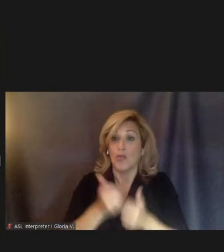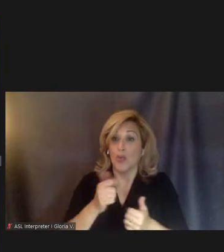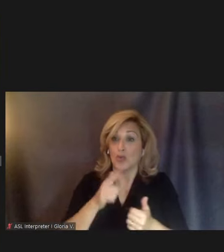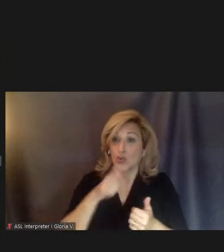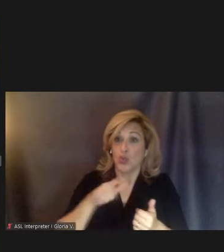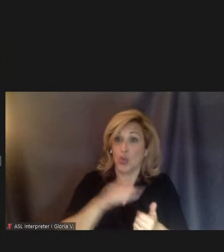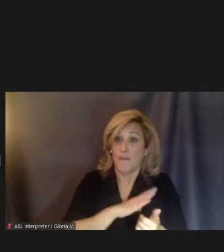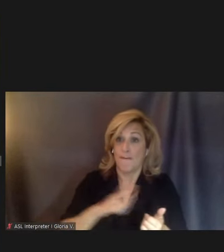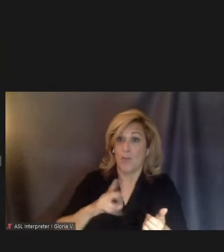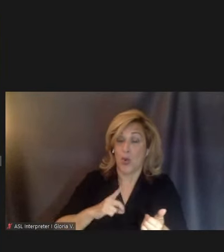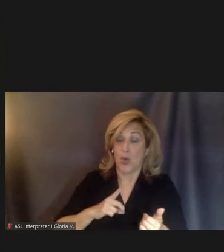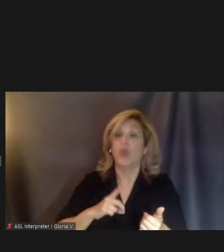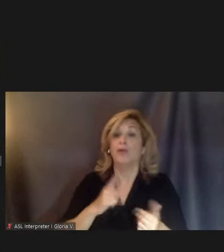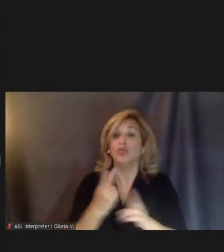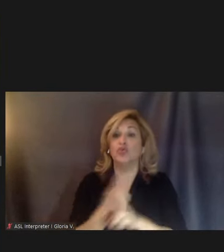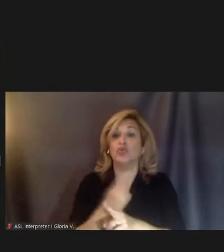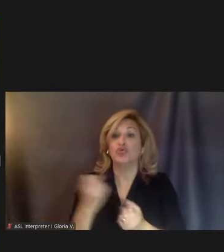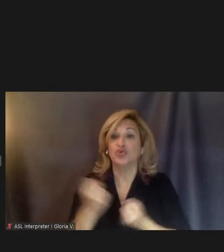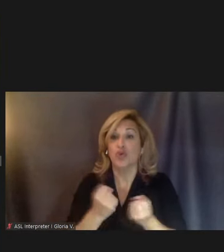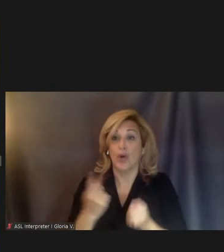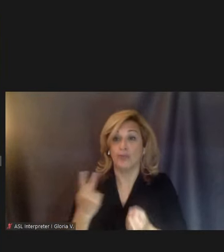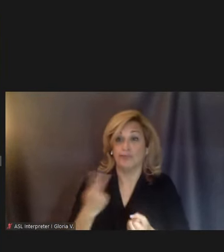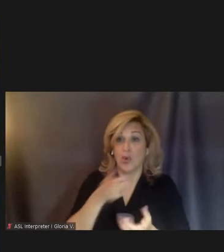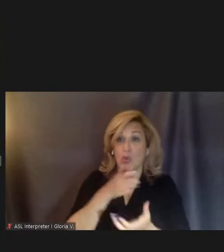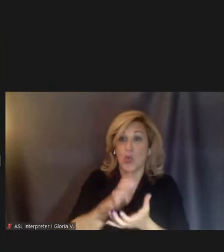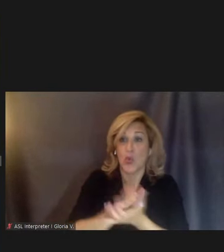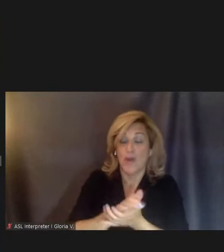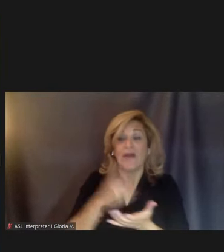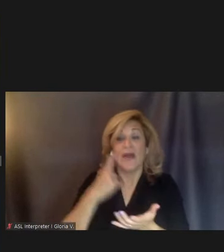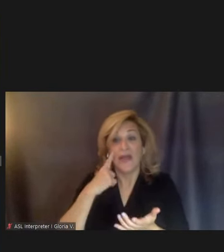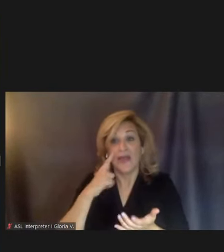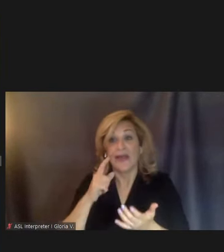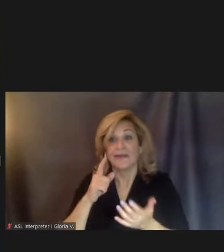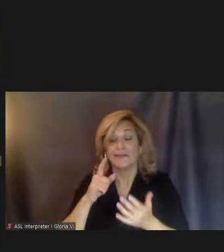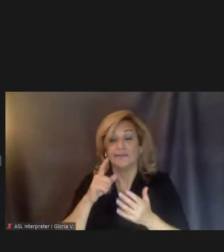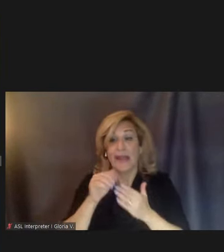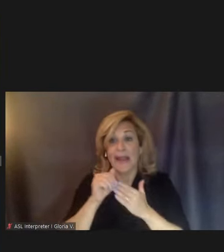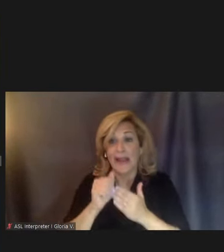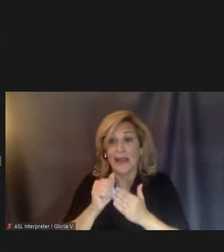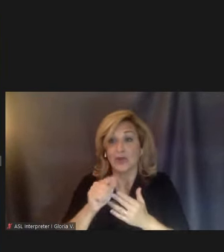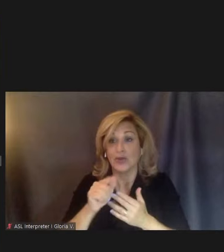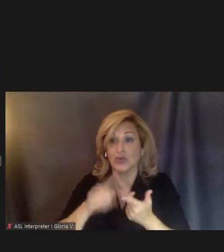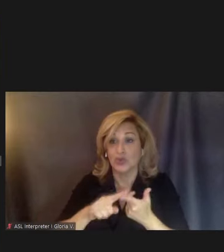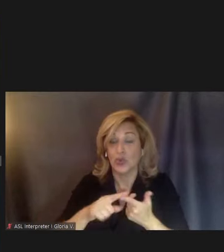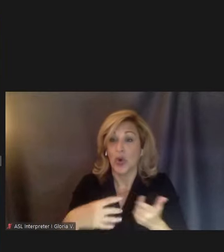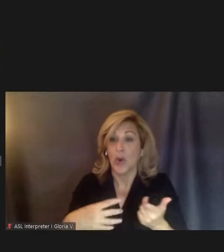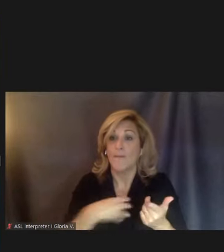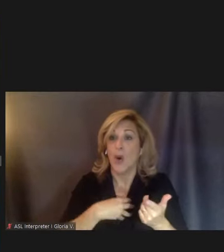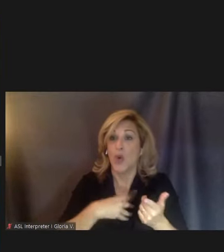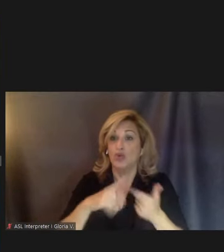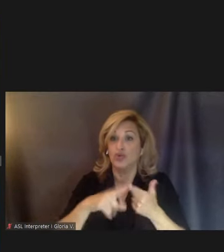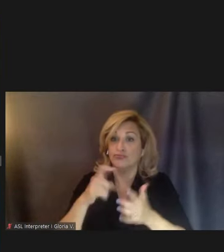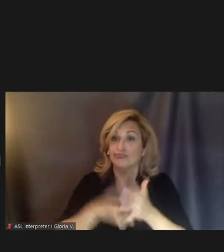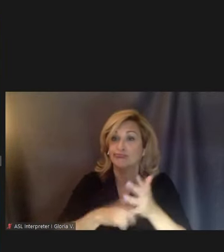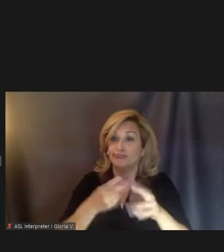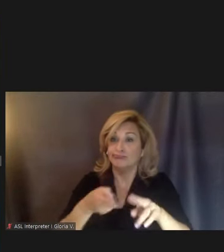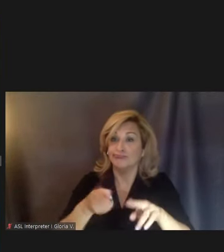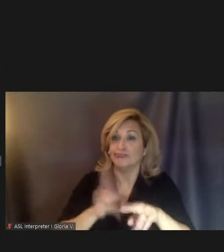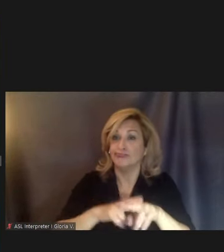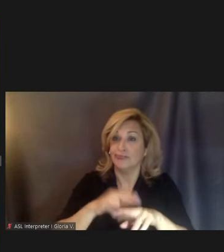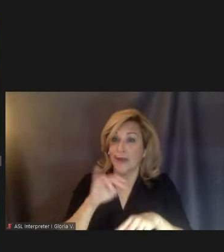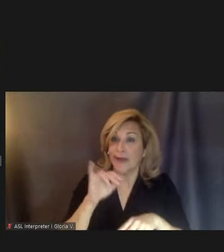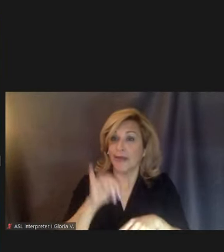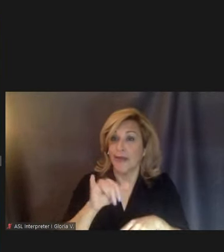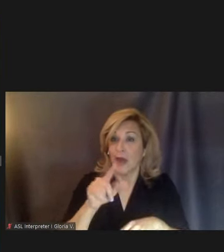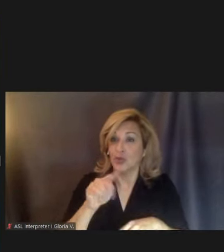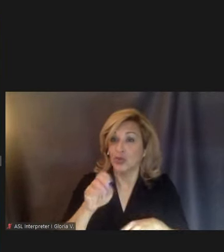and I. You might think this would lead us, based in an outer borough, to oppose congestion pricing, but you would be wrong.